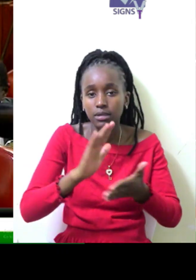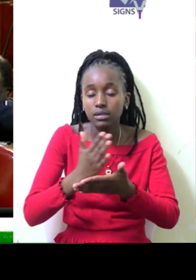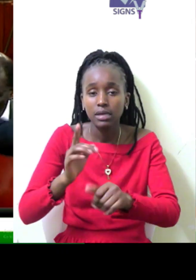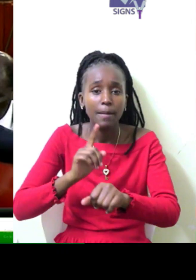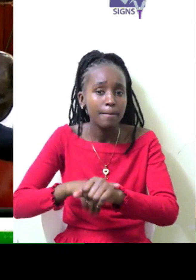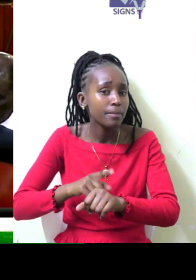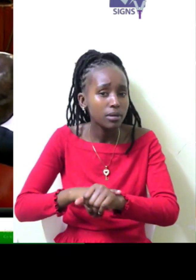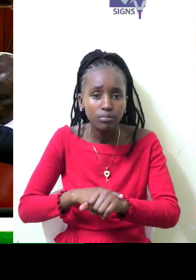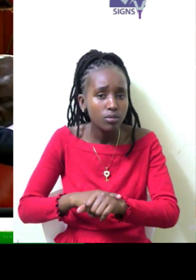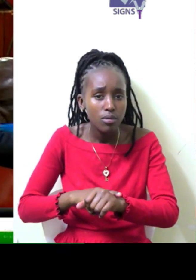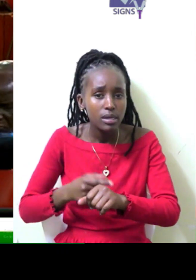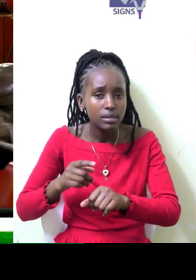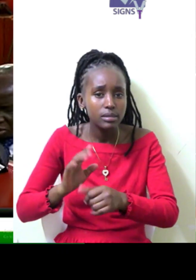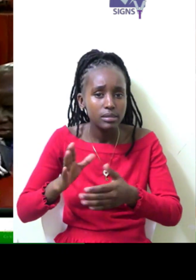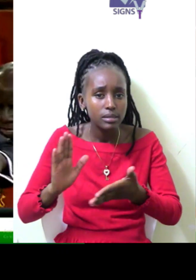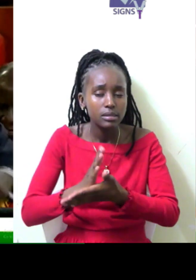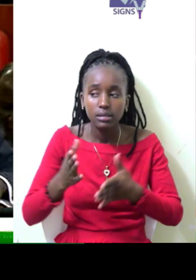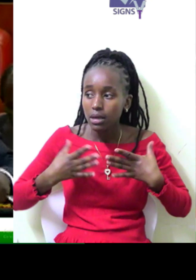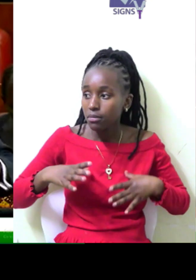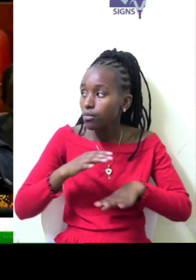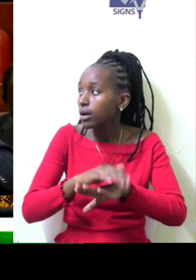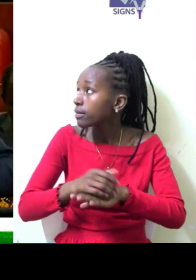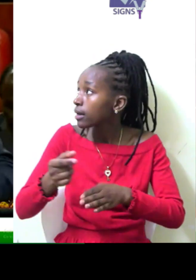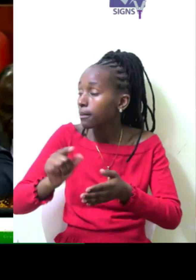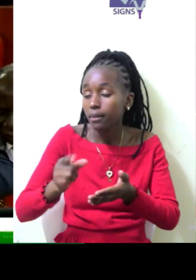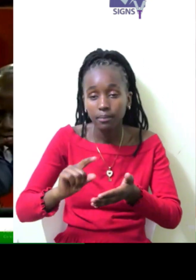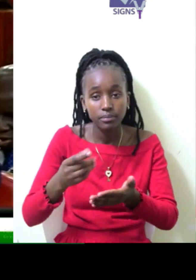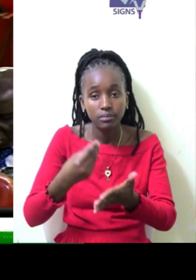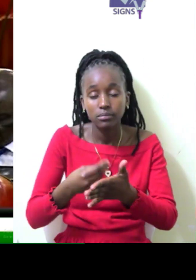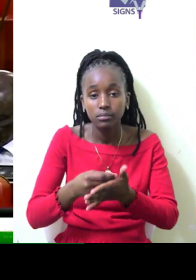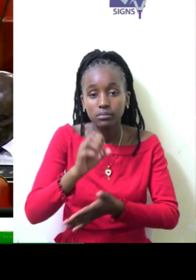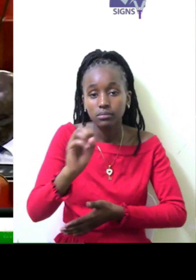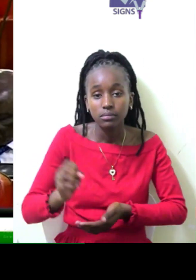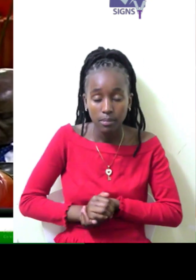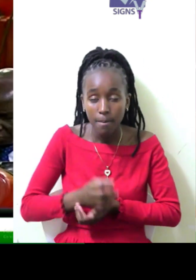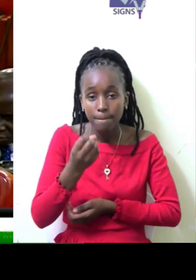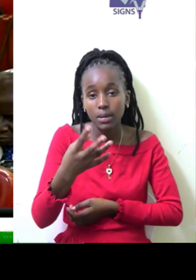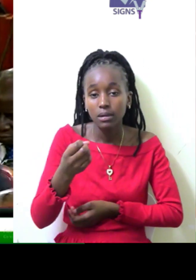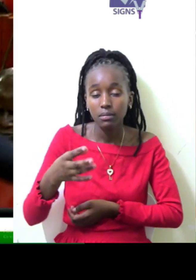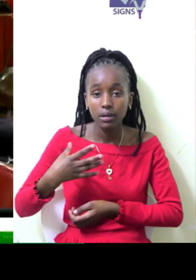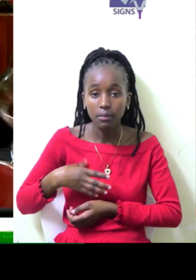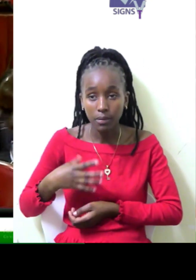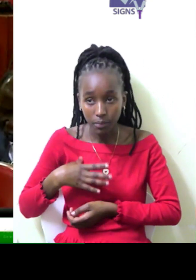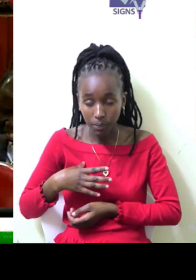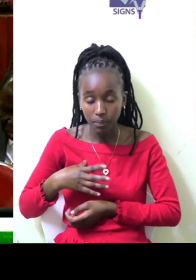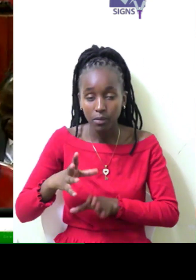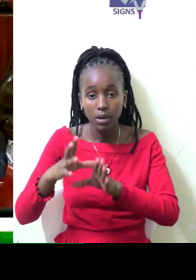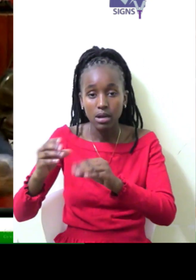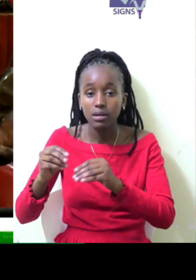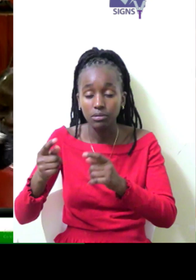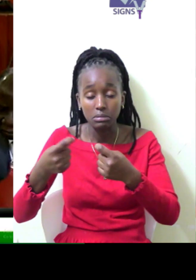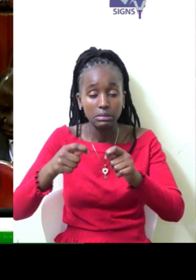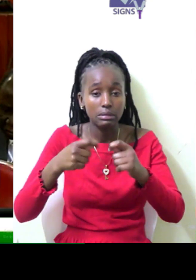increment was taken away. The consequence is that so many people under that arrangement went into their